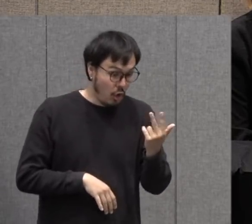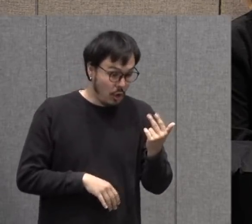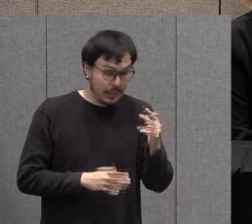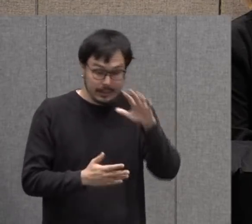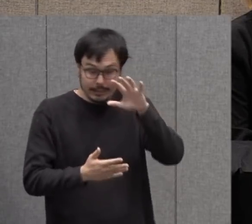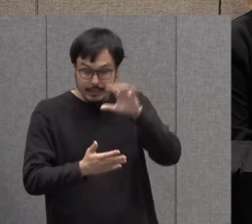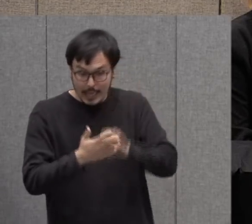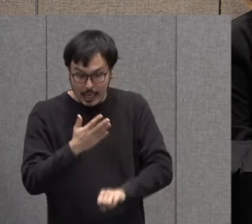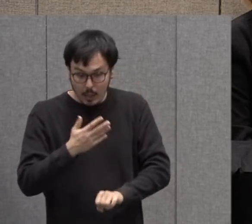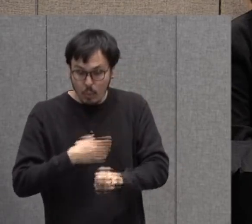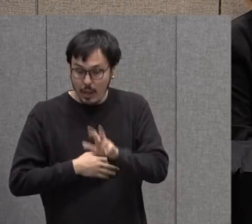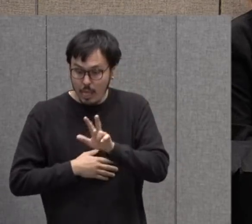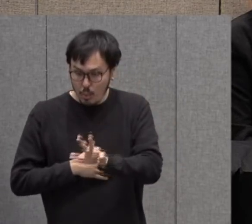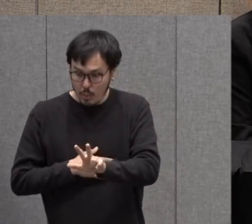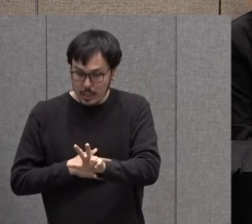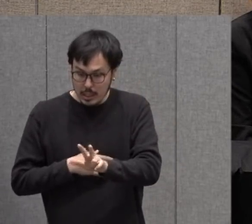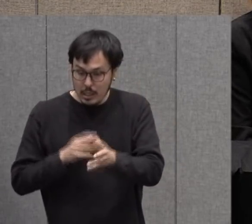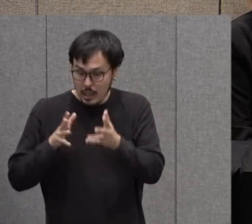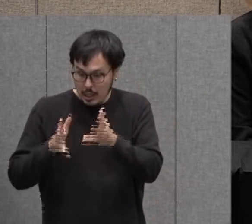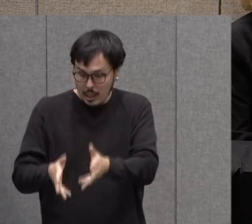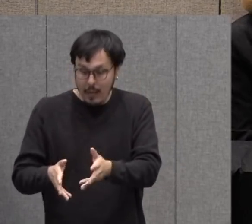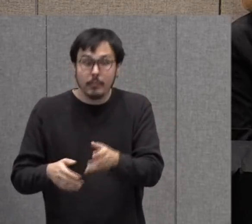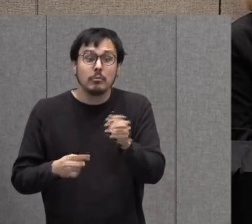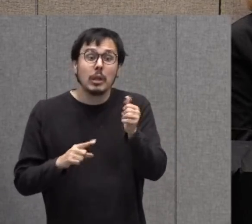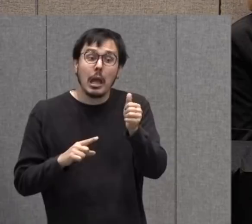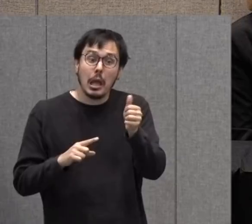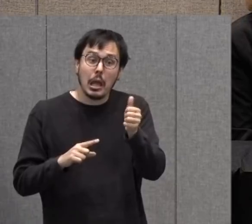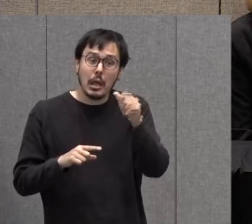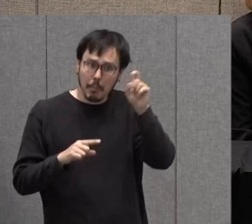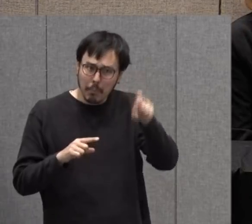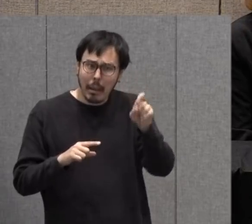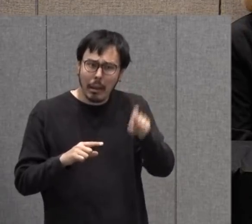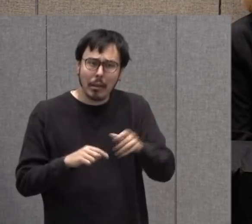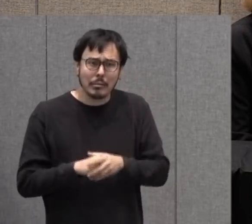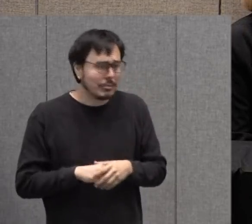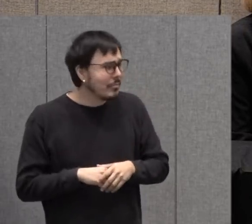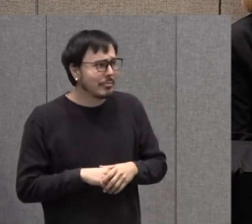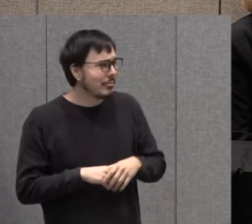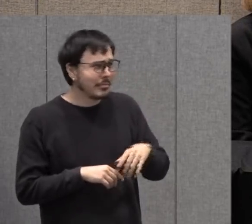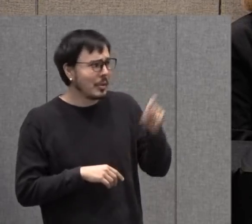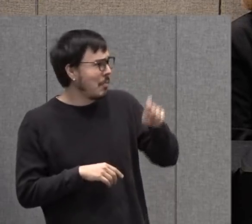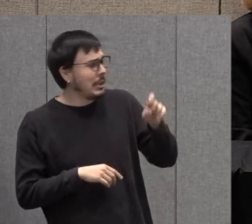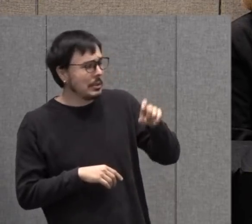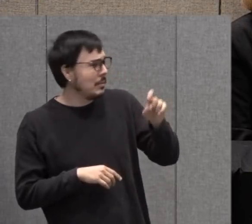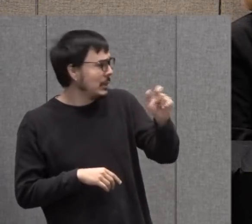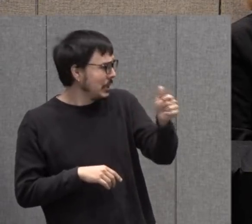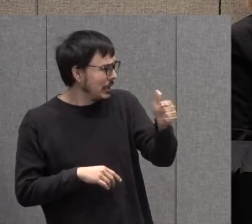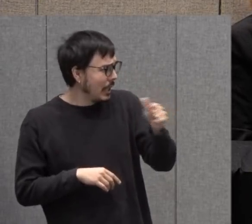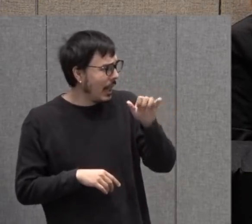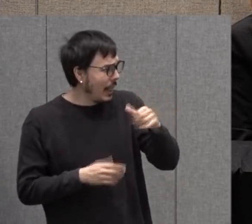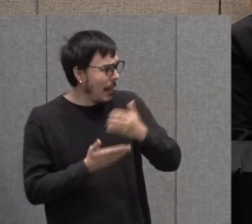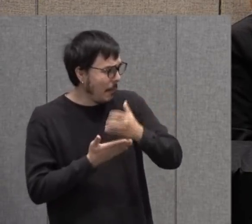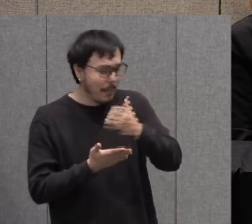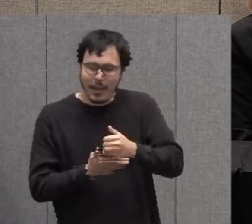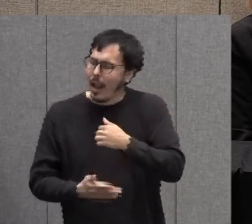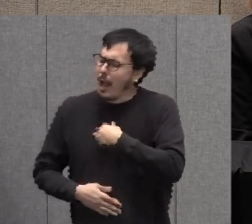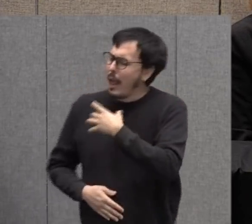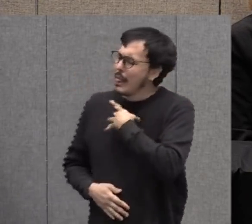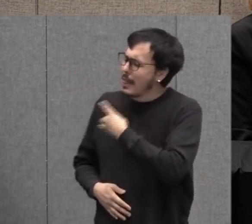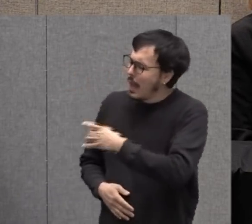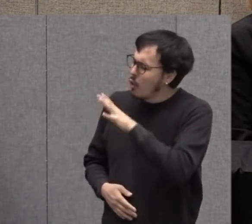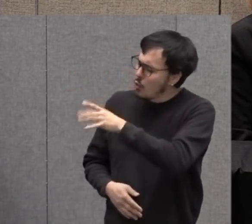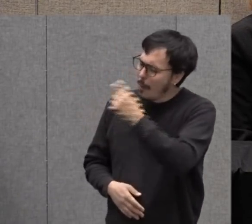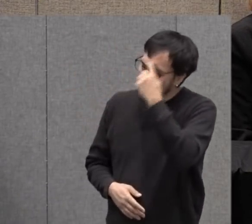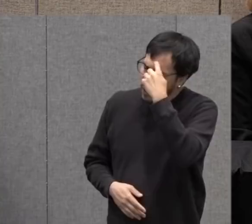of them. There has to be 10 in the bucket. Yeah, Miss Abby, there's 10 in that bucket. I like how your math brain